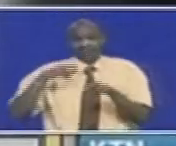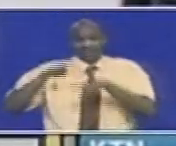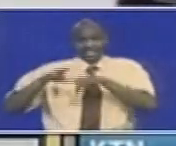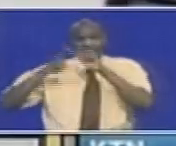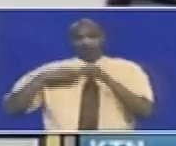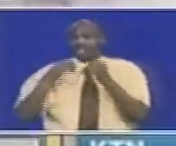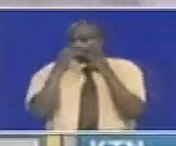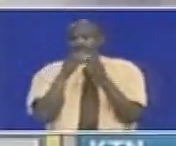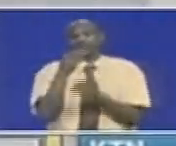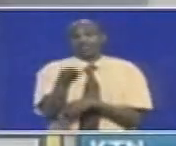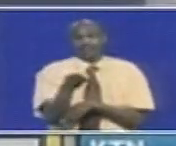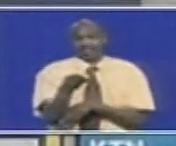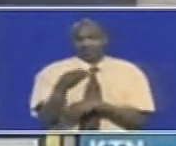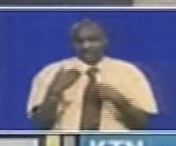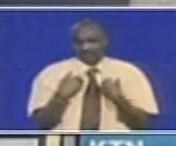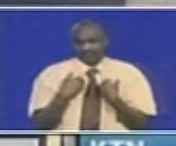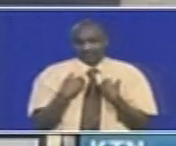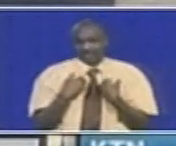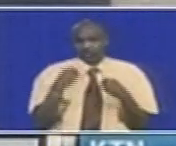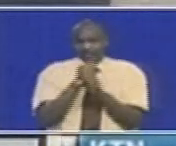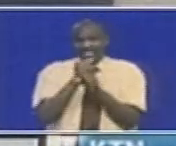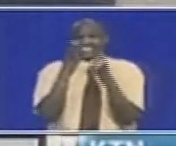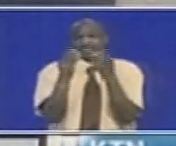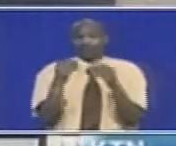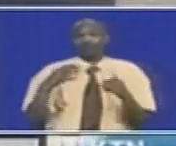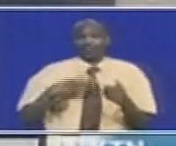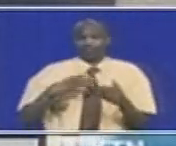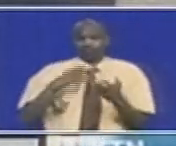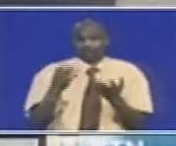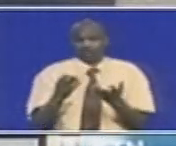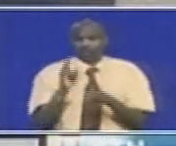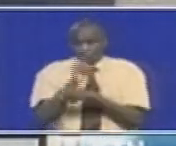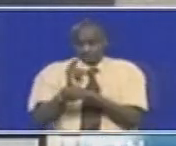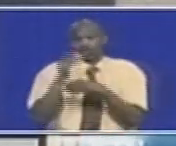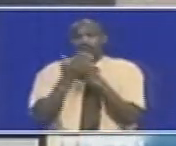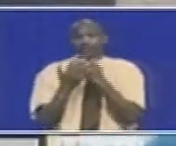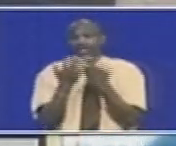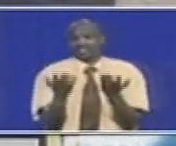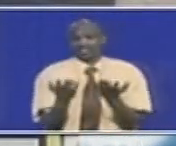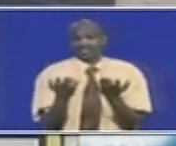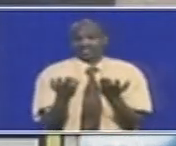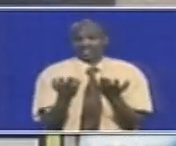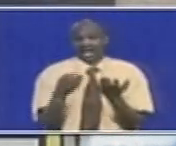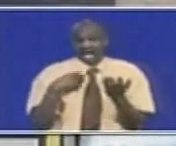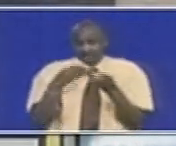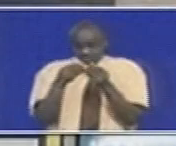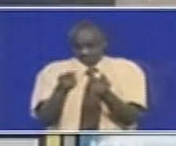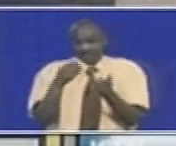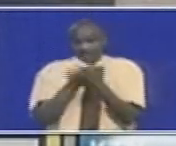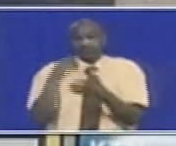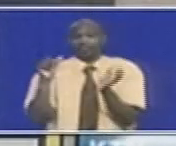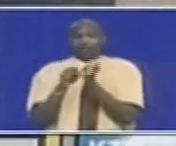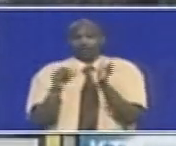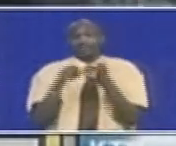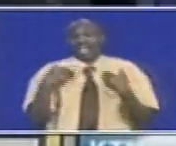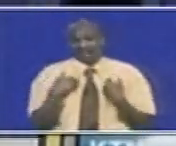data presented. It's going to make it simpler for people to use computers and solve some of the problems